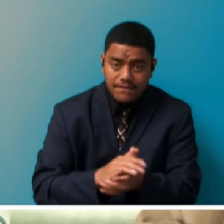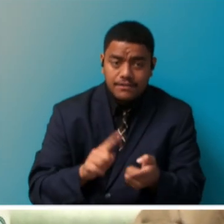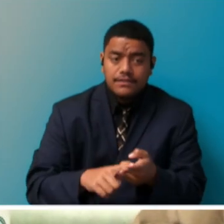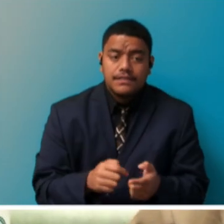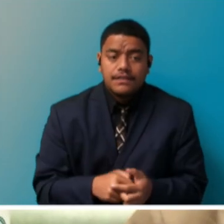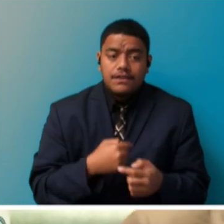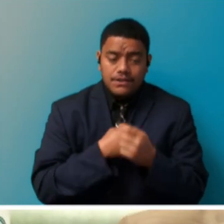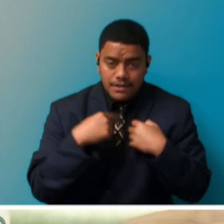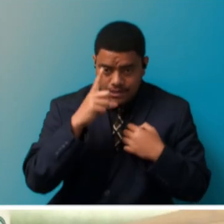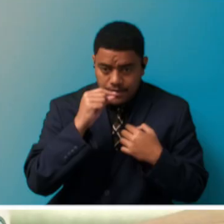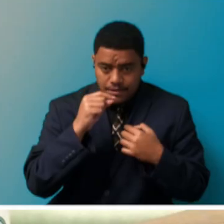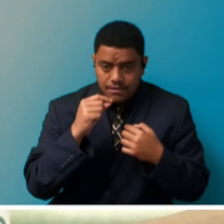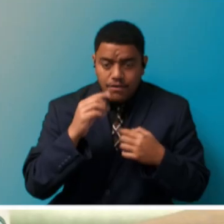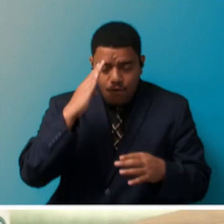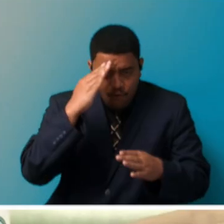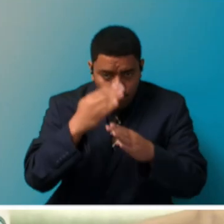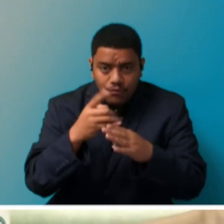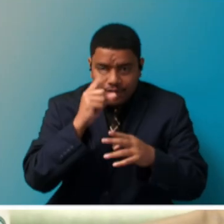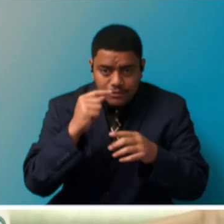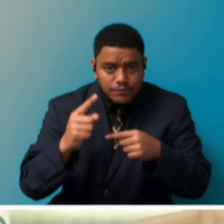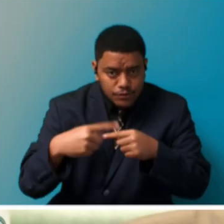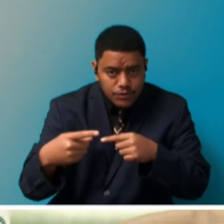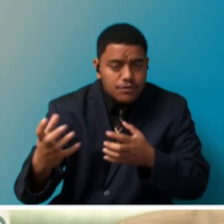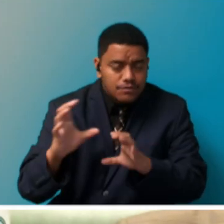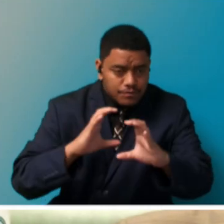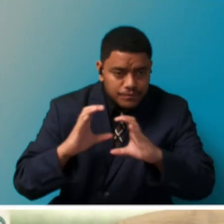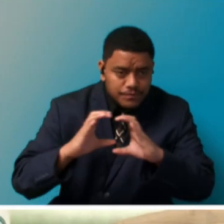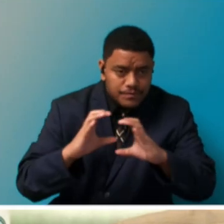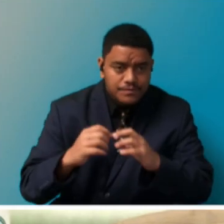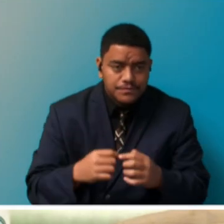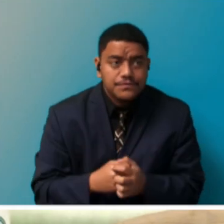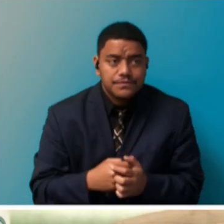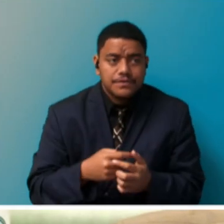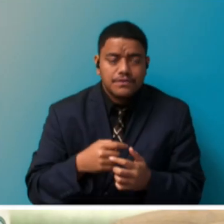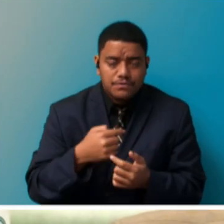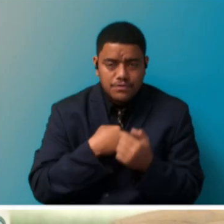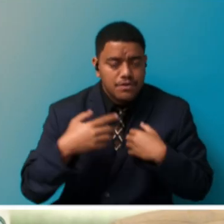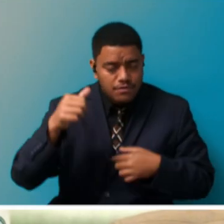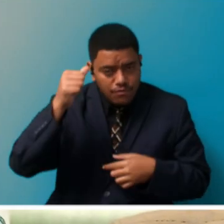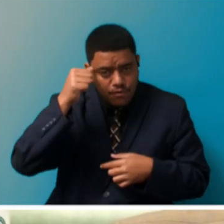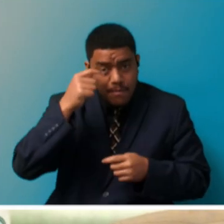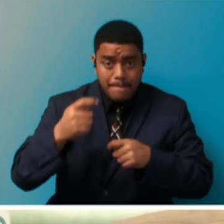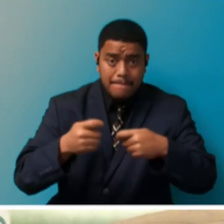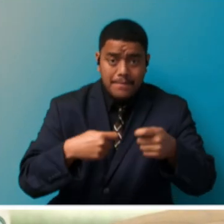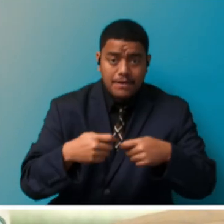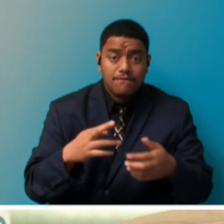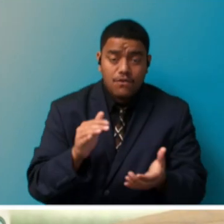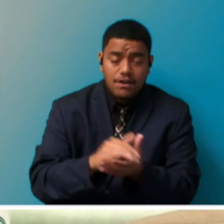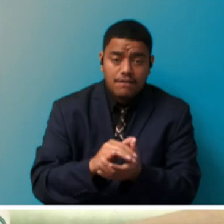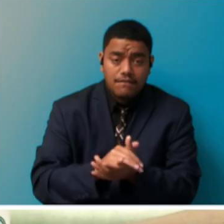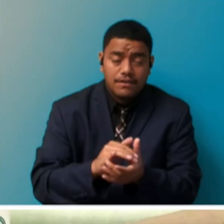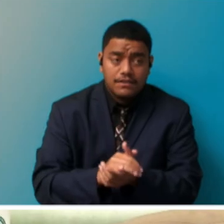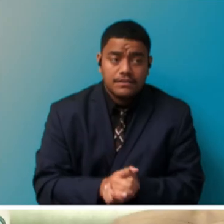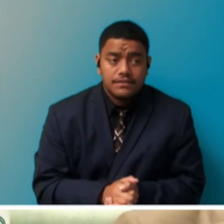that that conversation can continue, because as we all know, the market for cassava